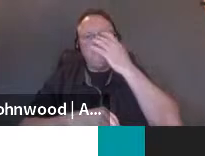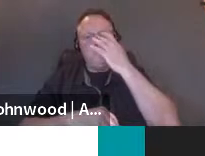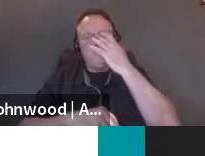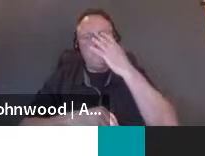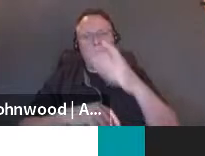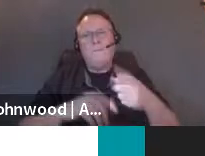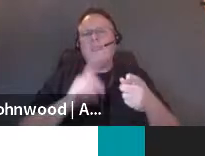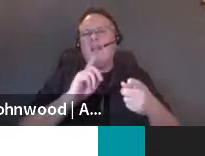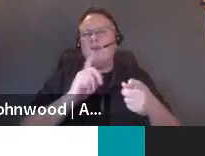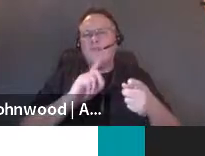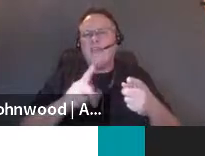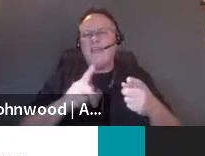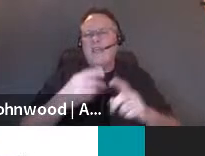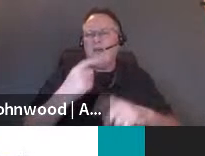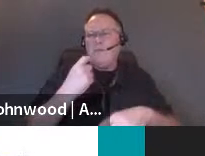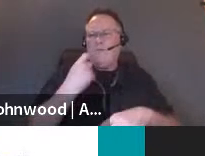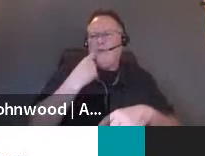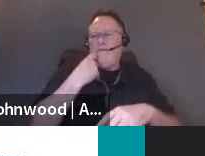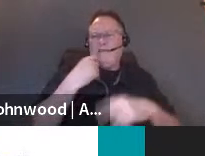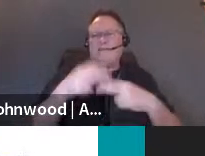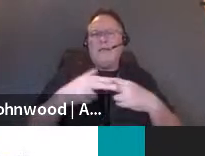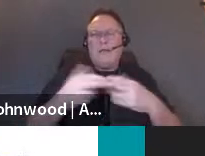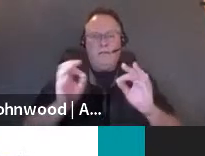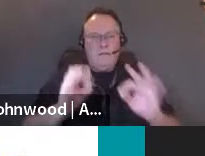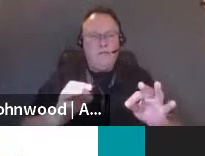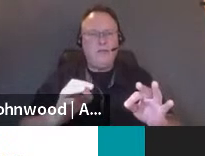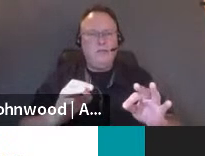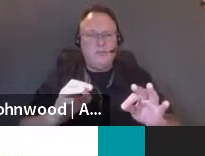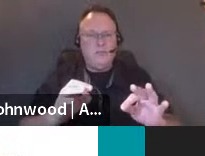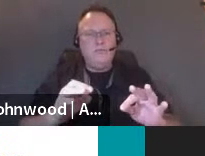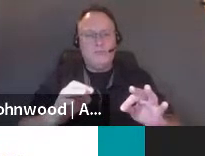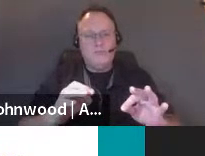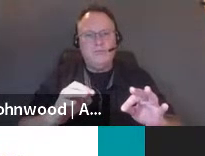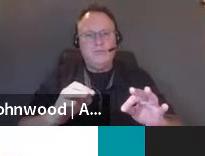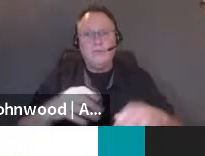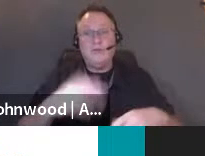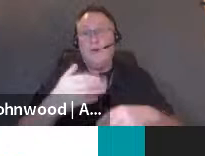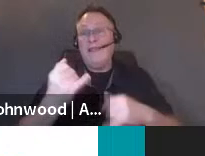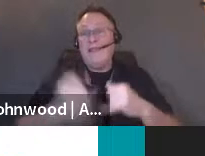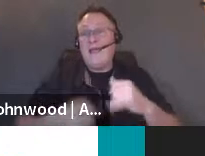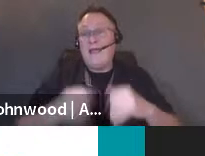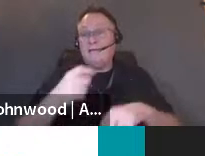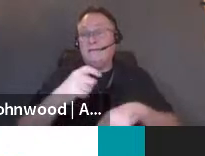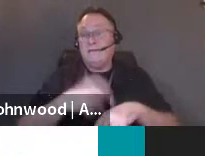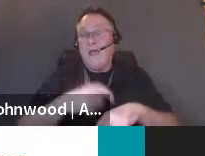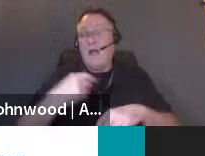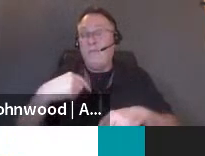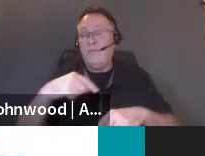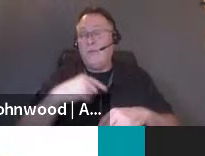Actually, if you could go to the previous slide. Thank you. So last time we,